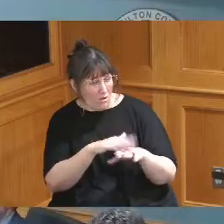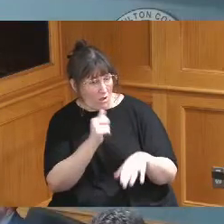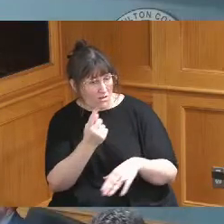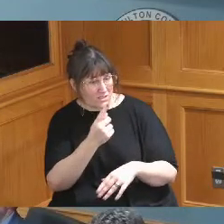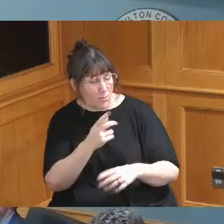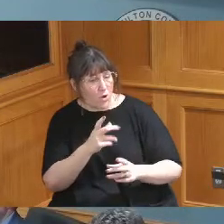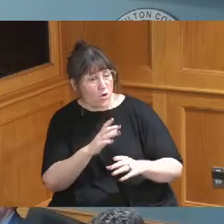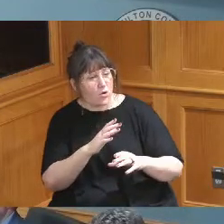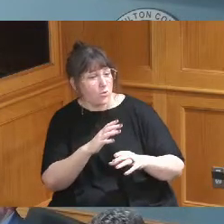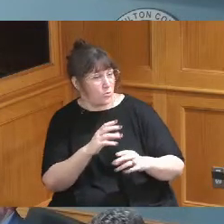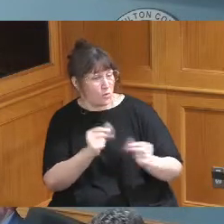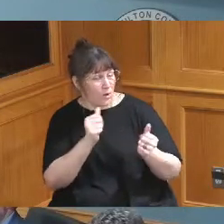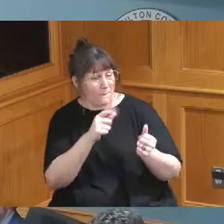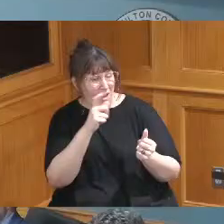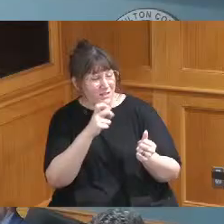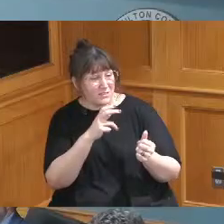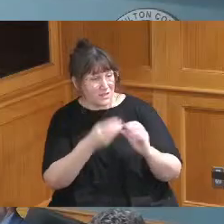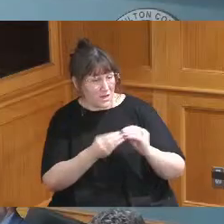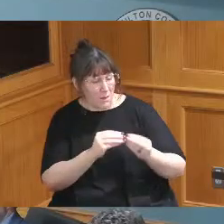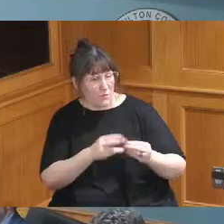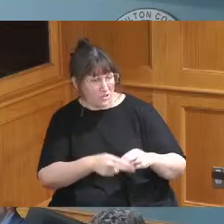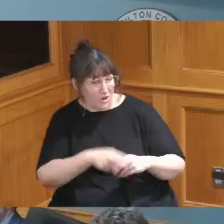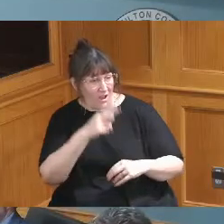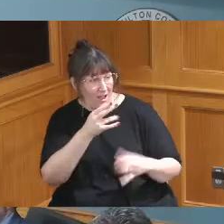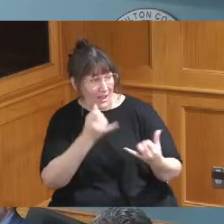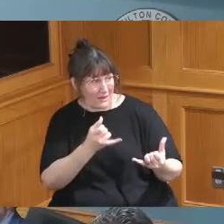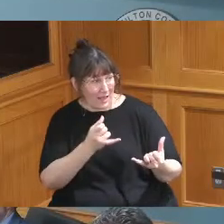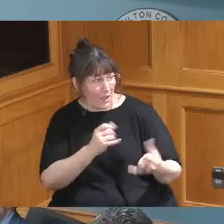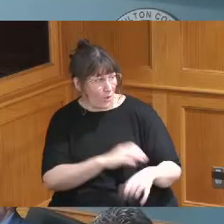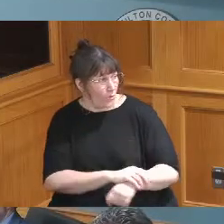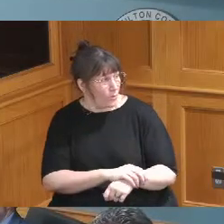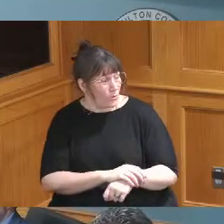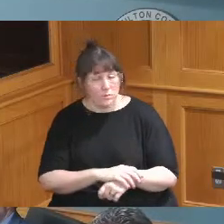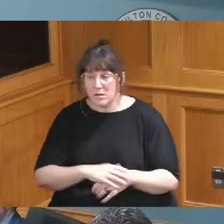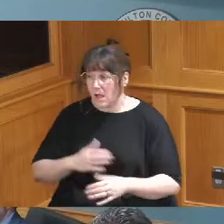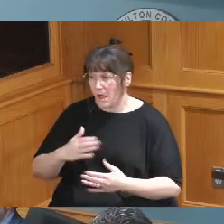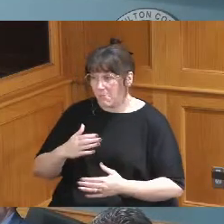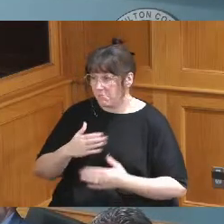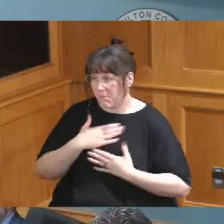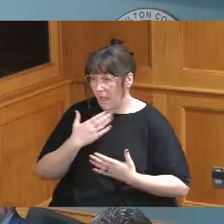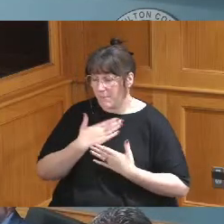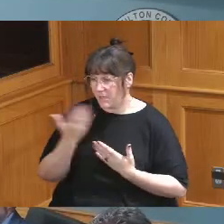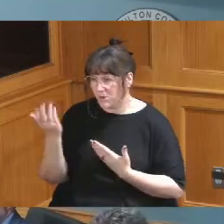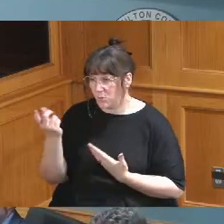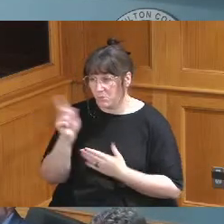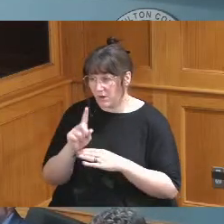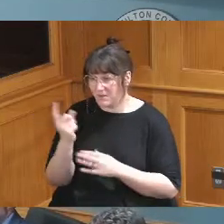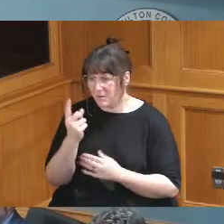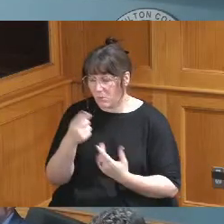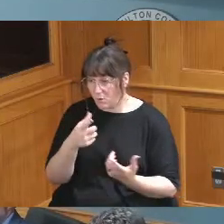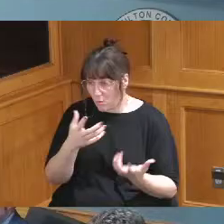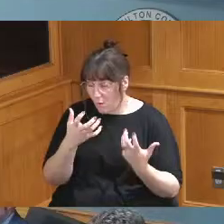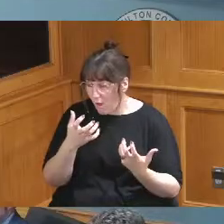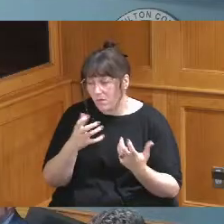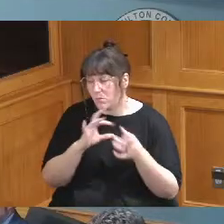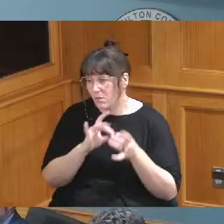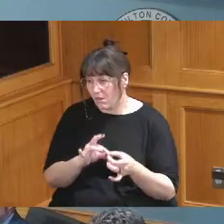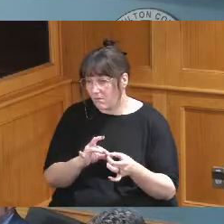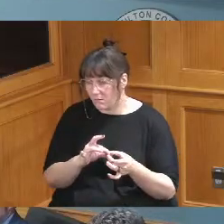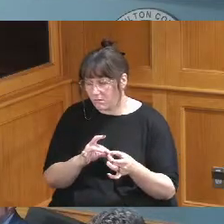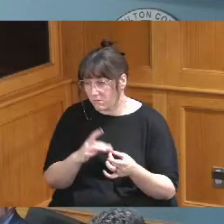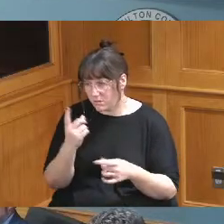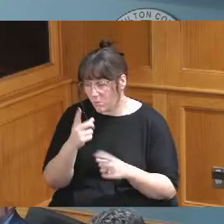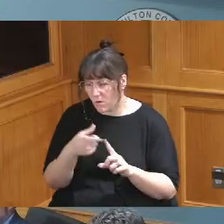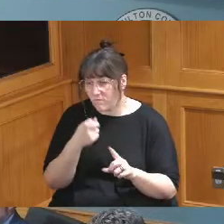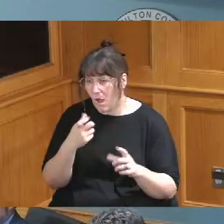the numbers are high now, and so I don't, September. Happy to bring anybody in that you would like, if you want somebody